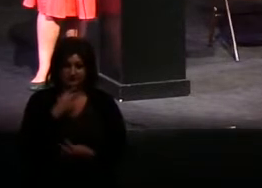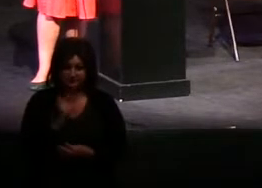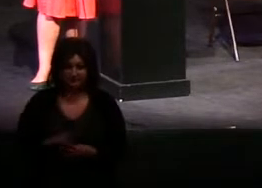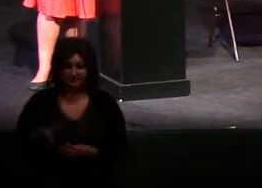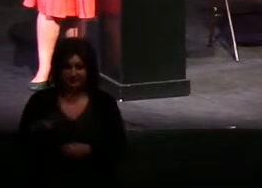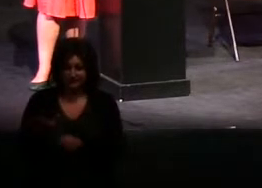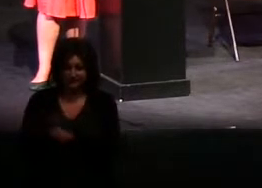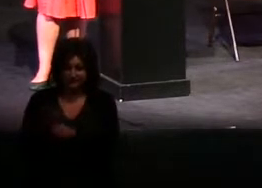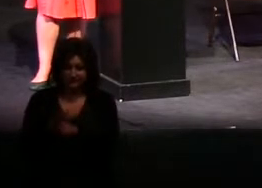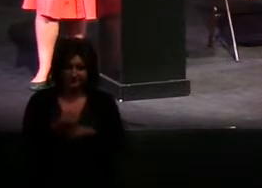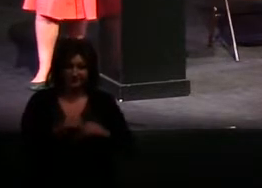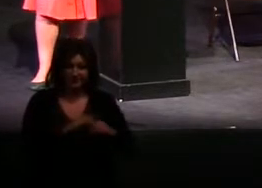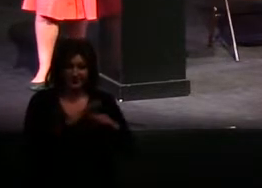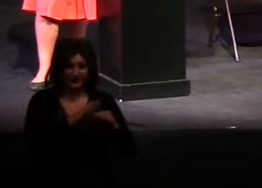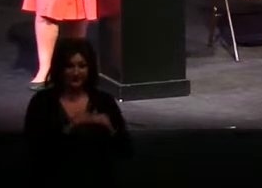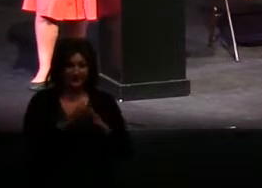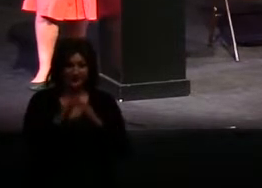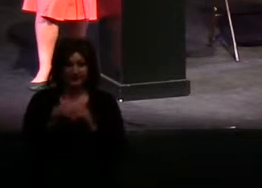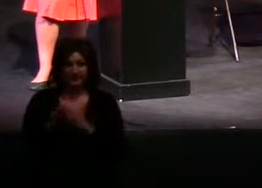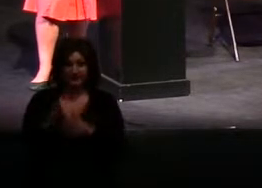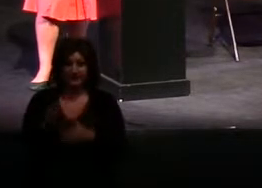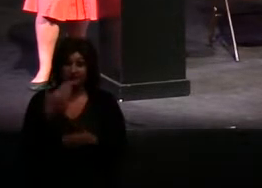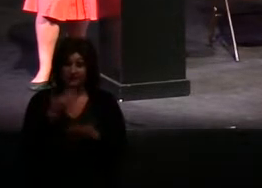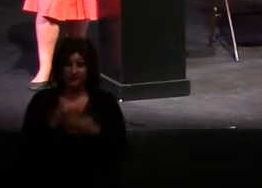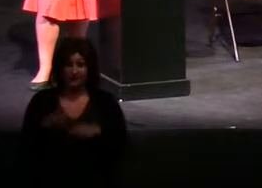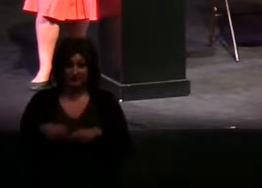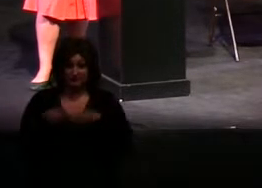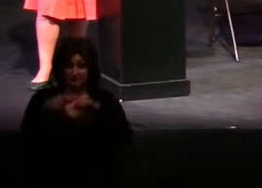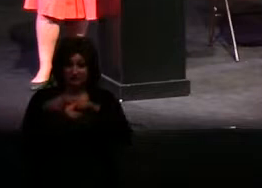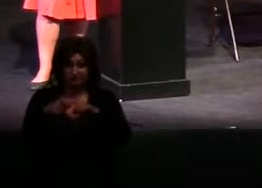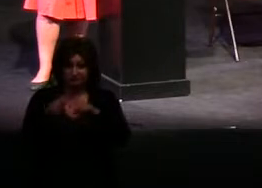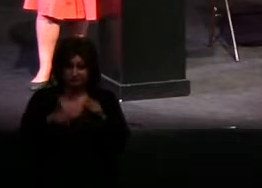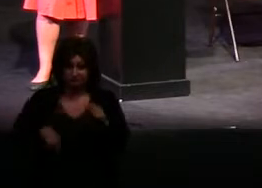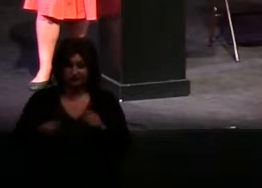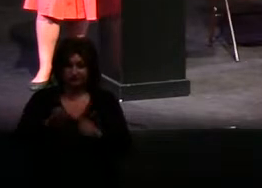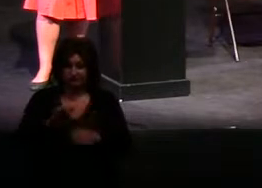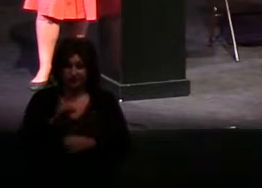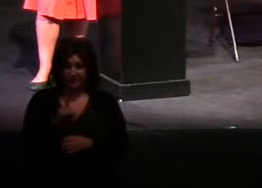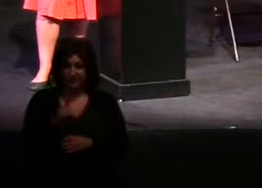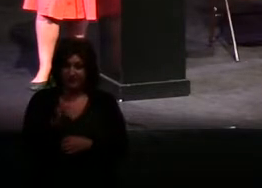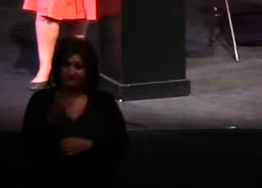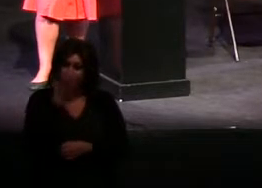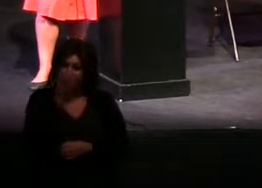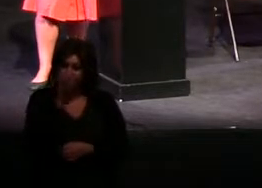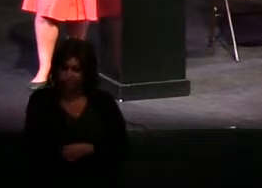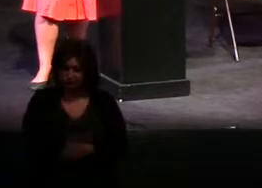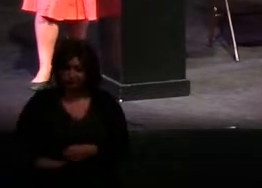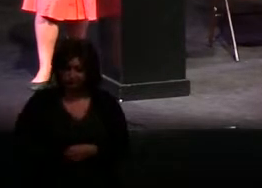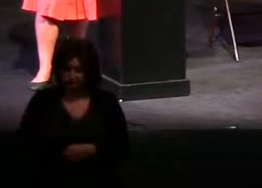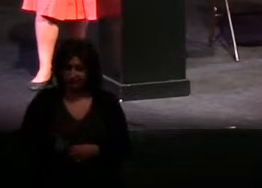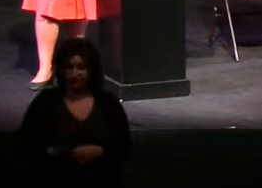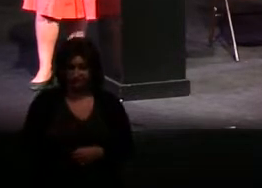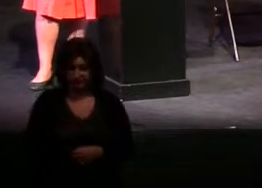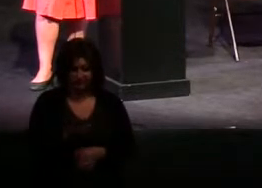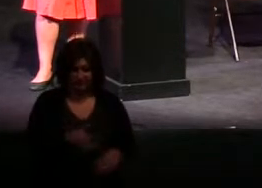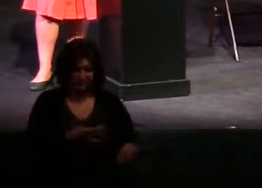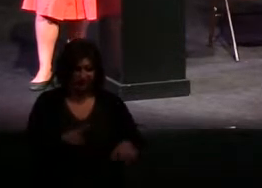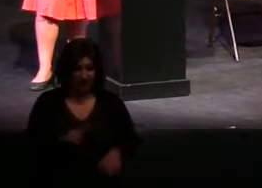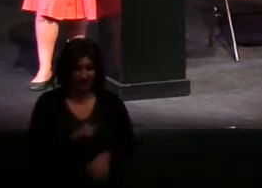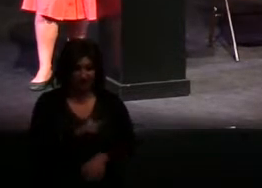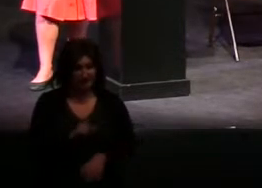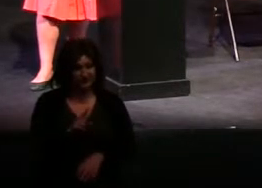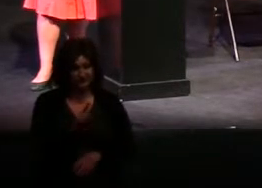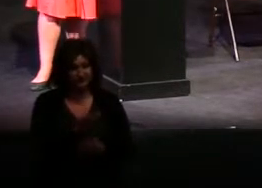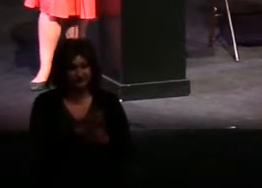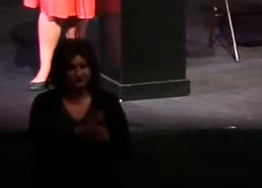filled, a well-preserved remnant of Idaho fescue grasslands, where walking is merely civil,